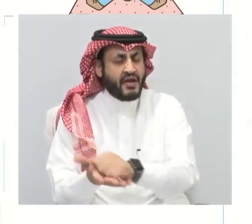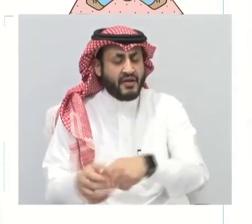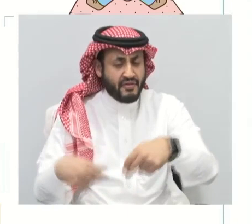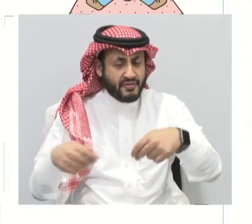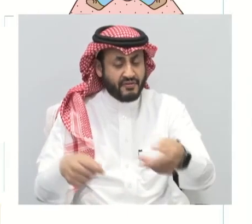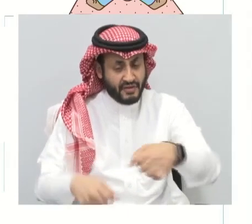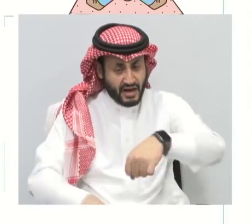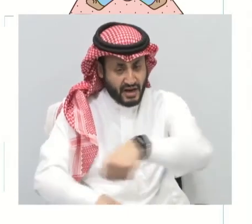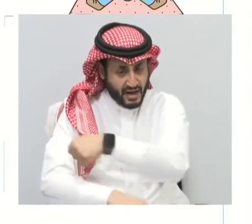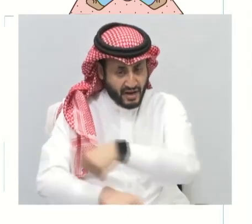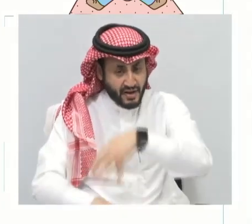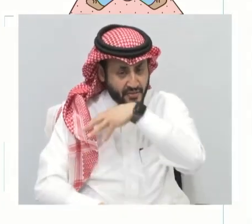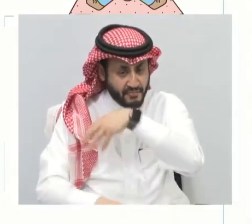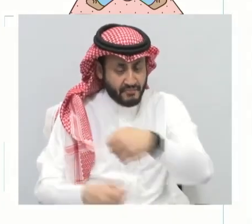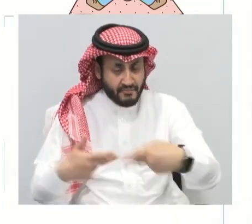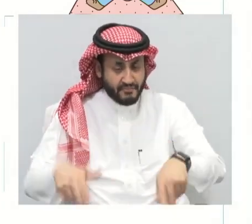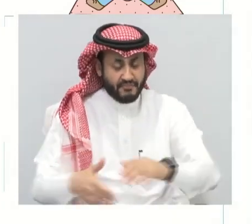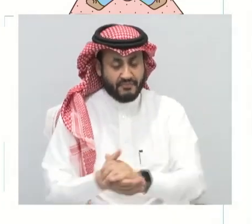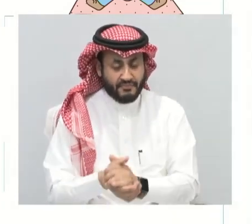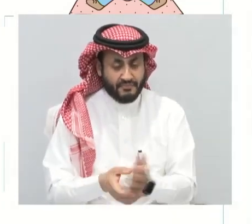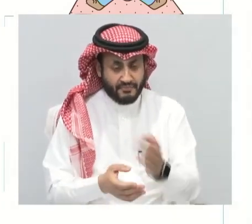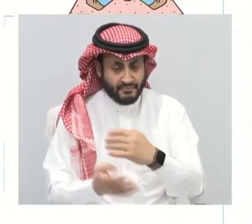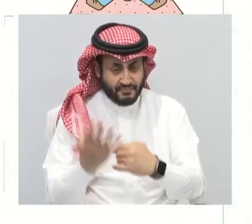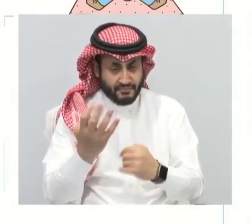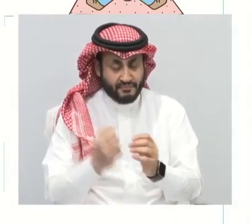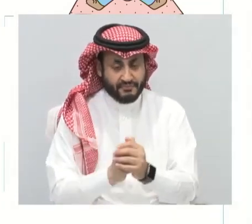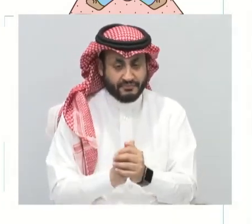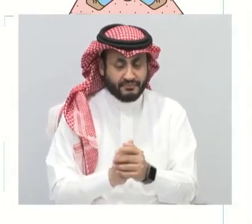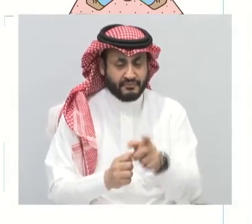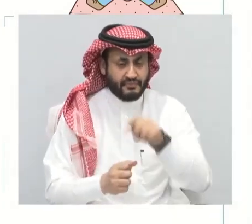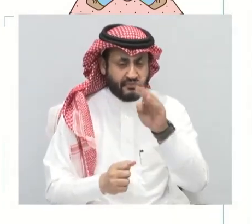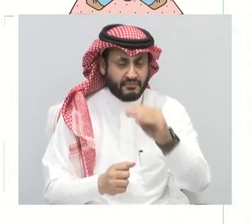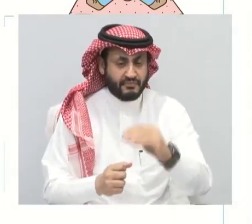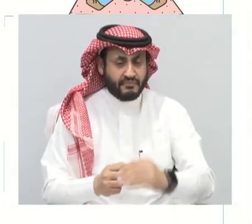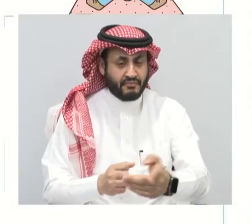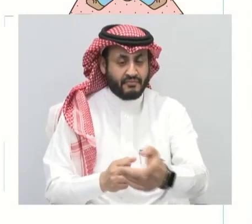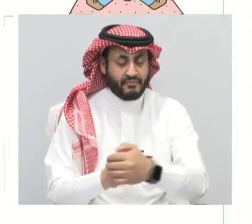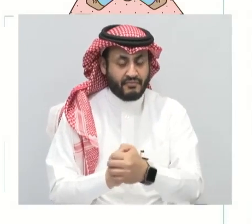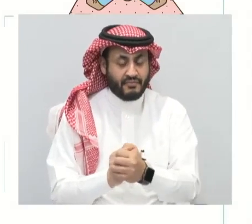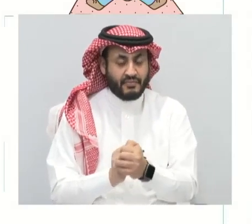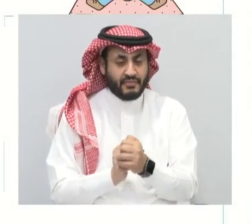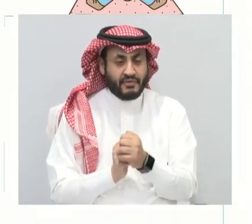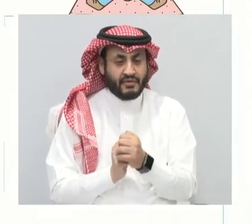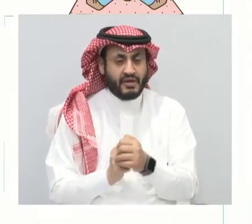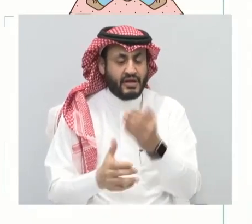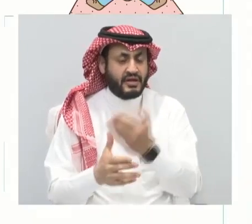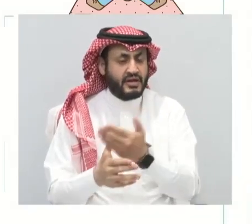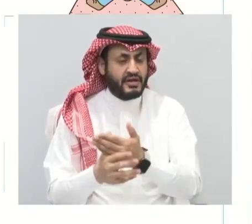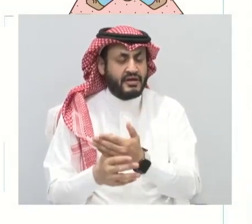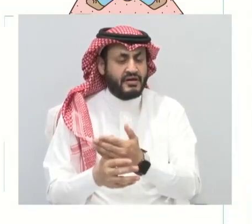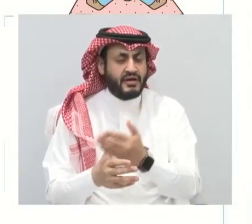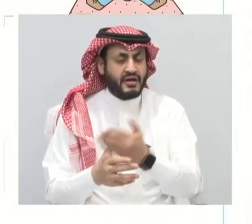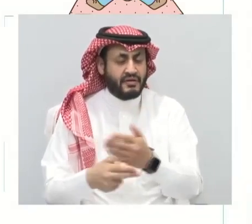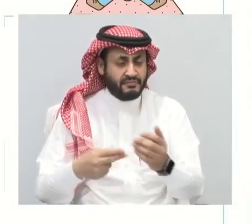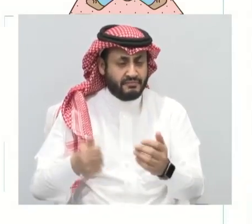and iron her father's clothes. And in number four, also we answered the question, why can't Hamid wash his